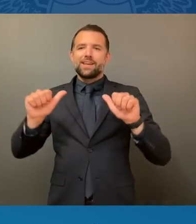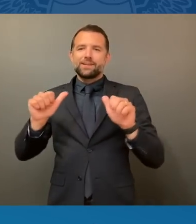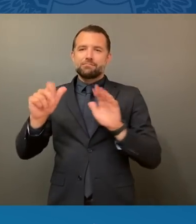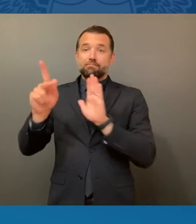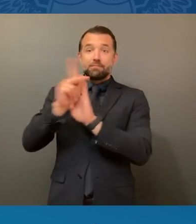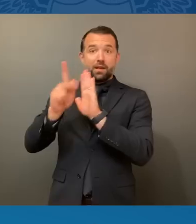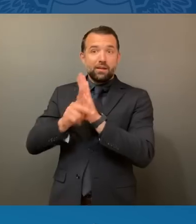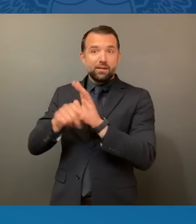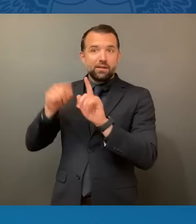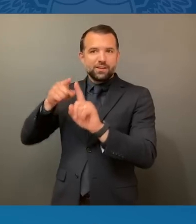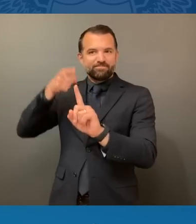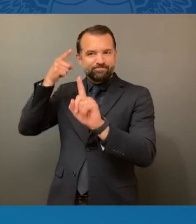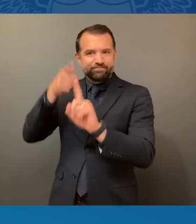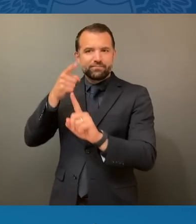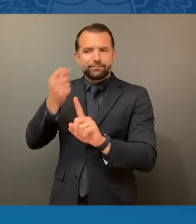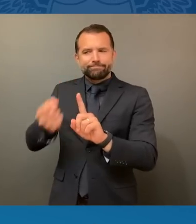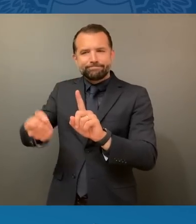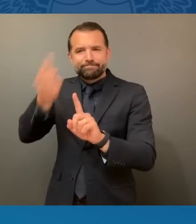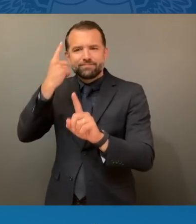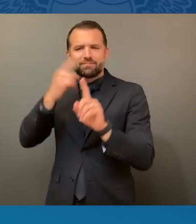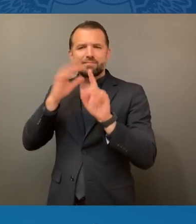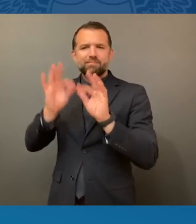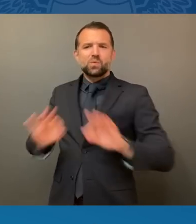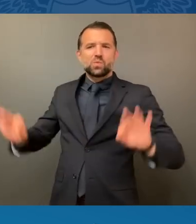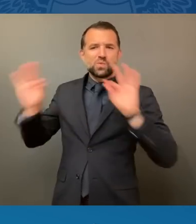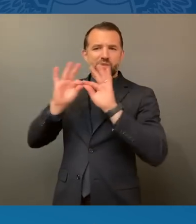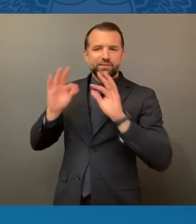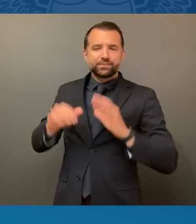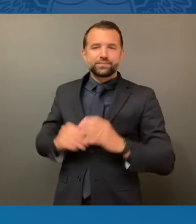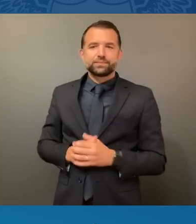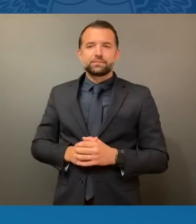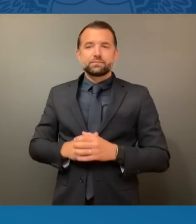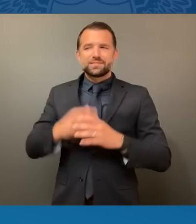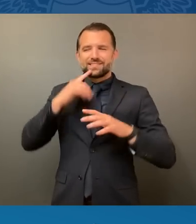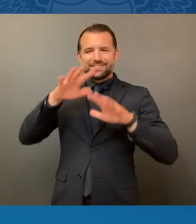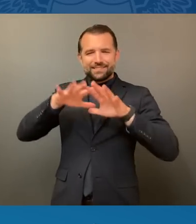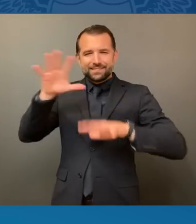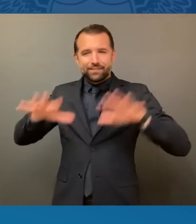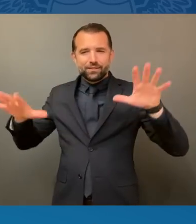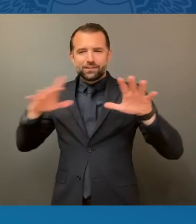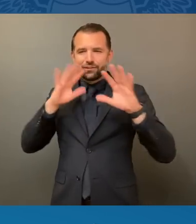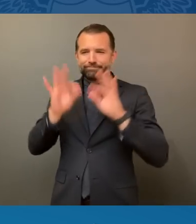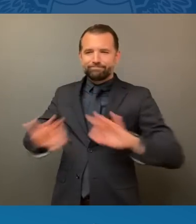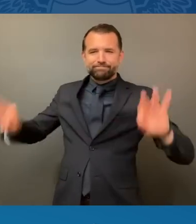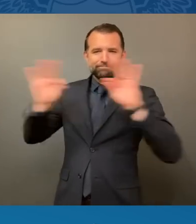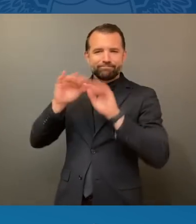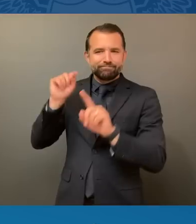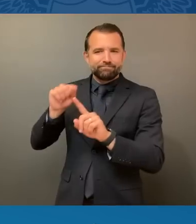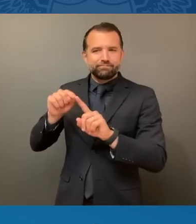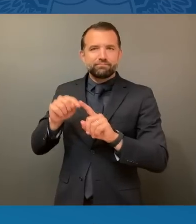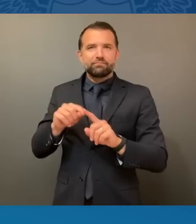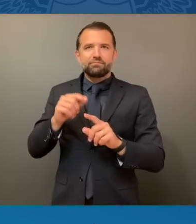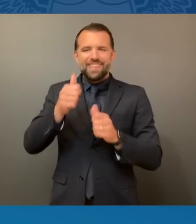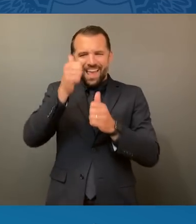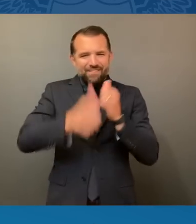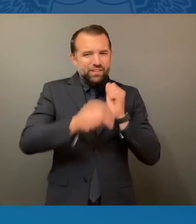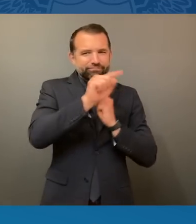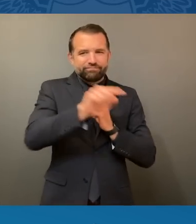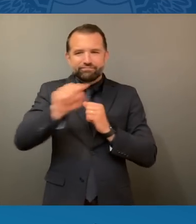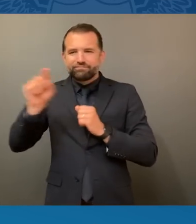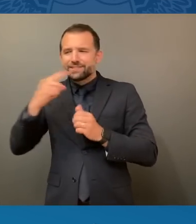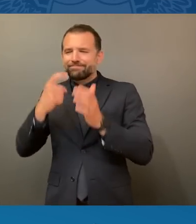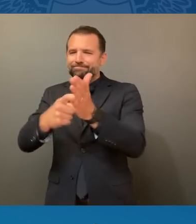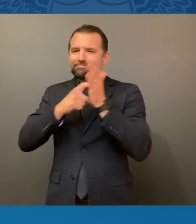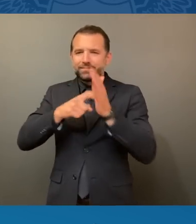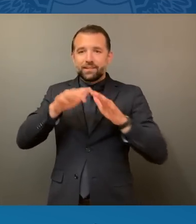that understand the importance and the significance and the strength of diversity in all of those places. And one of the points that the president